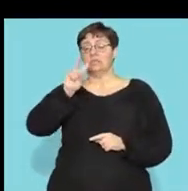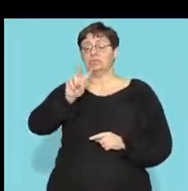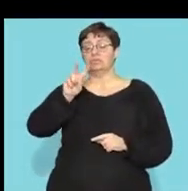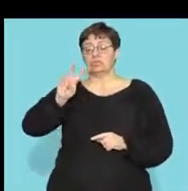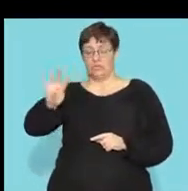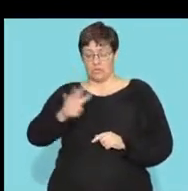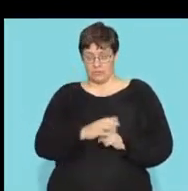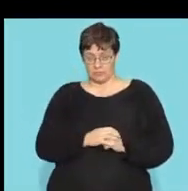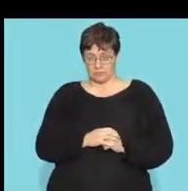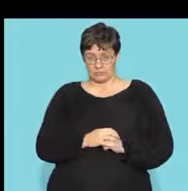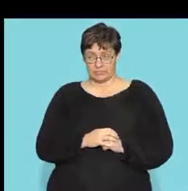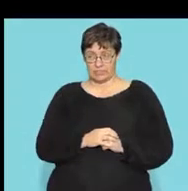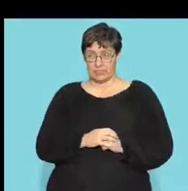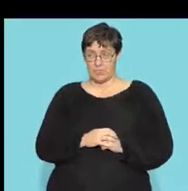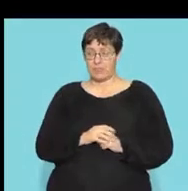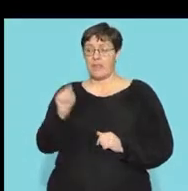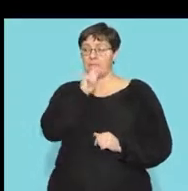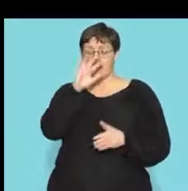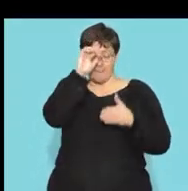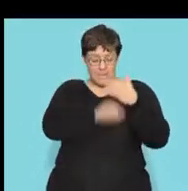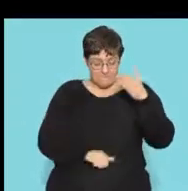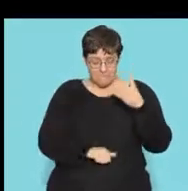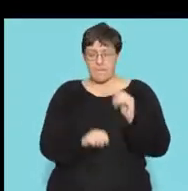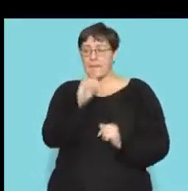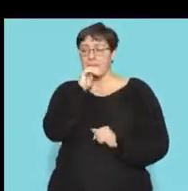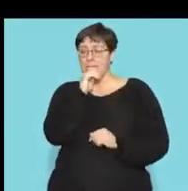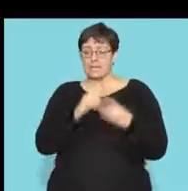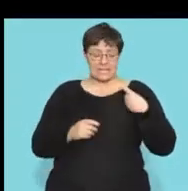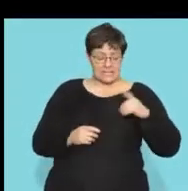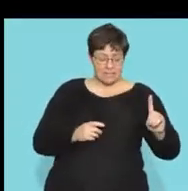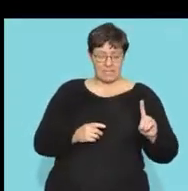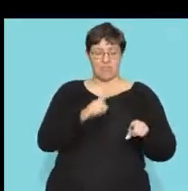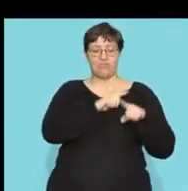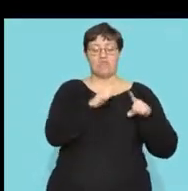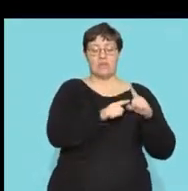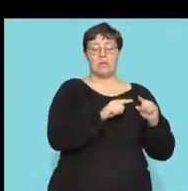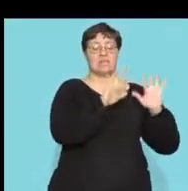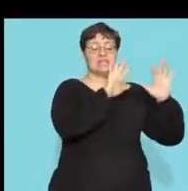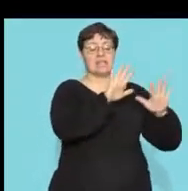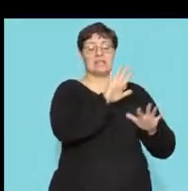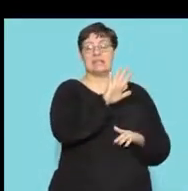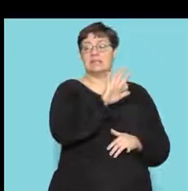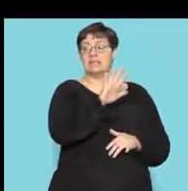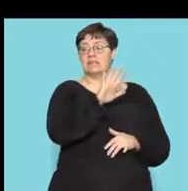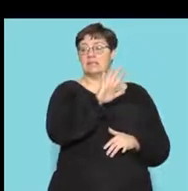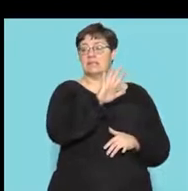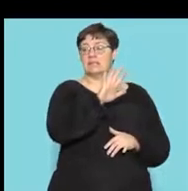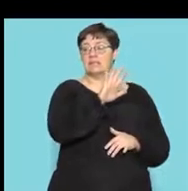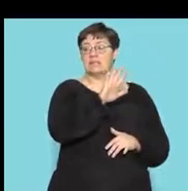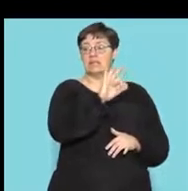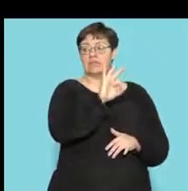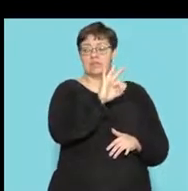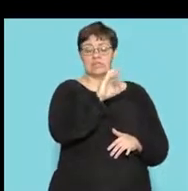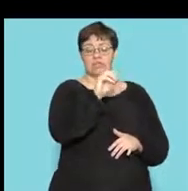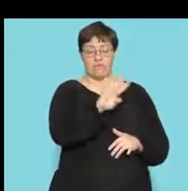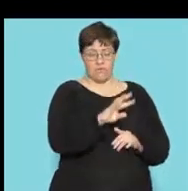126,224. Watch, I'm subtracting, meaning I'm debiting rent income with 10,304, and therefore this,